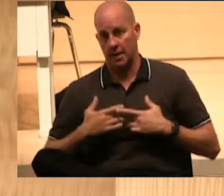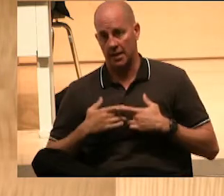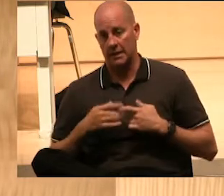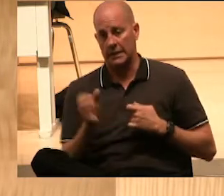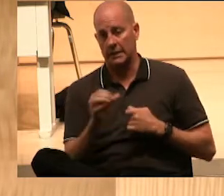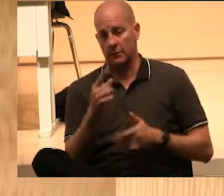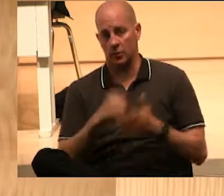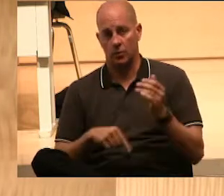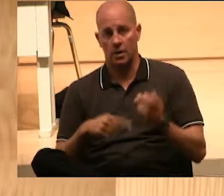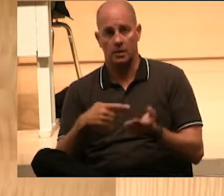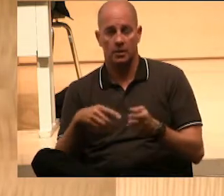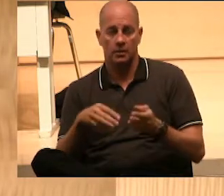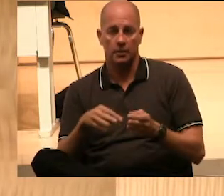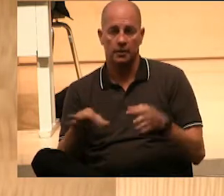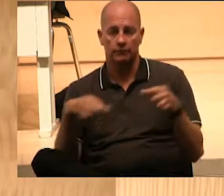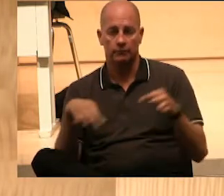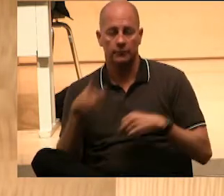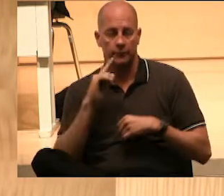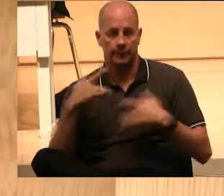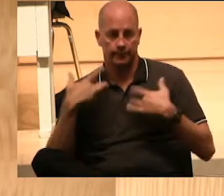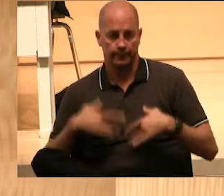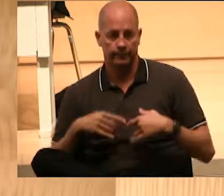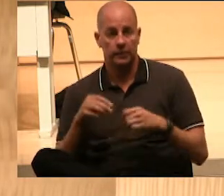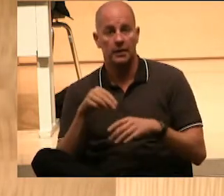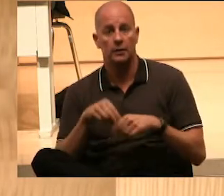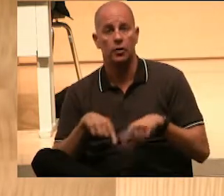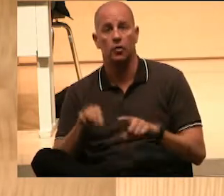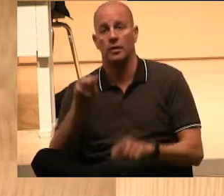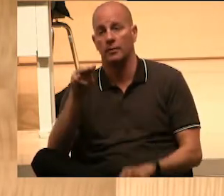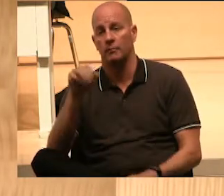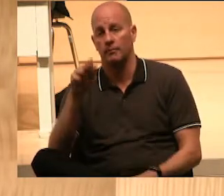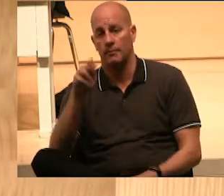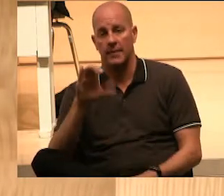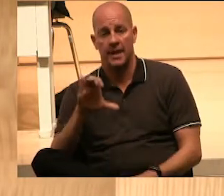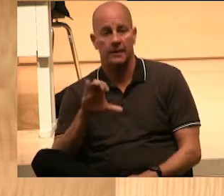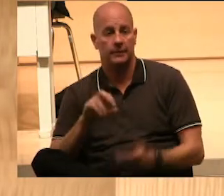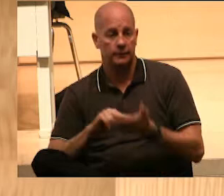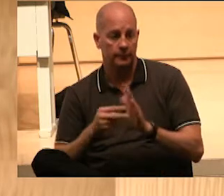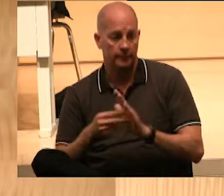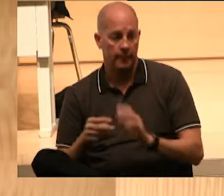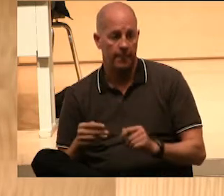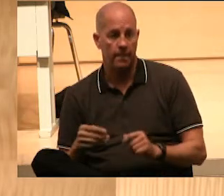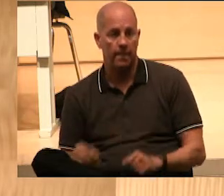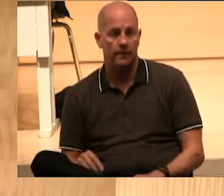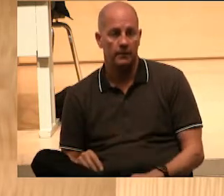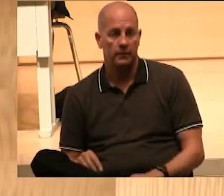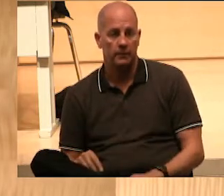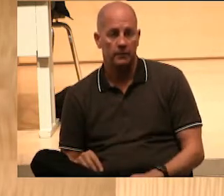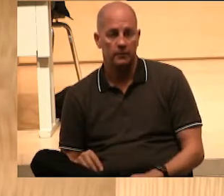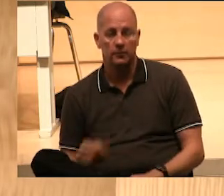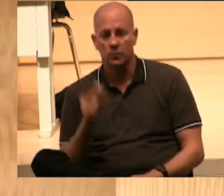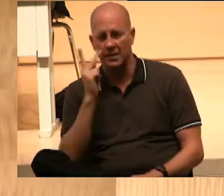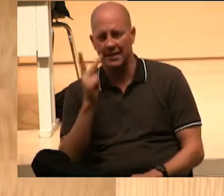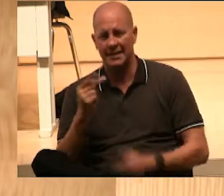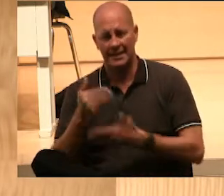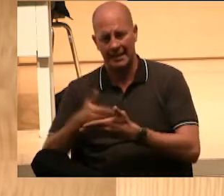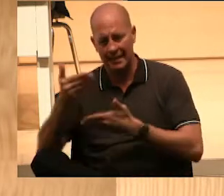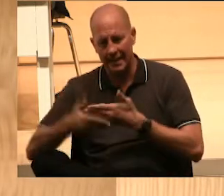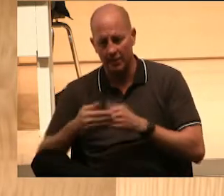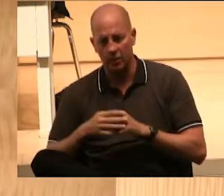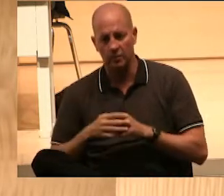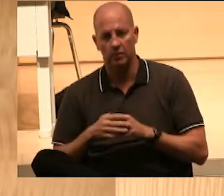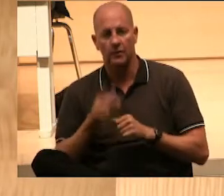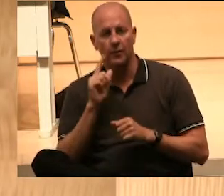depression. In the manic state, you can also see a lot of complaints from neighbors. For